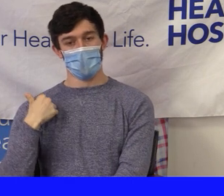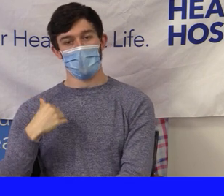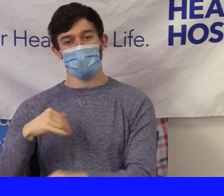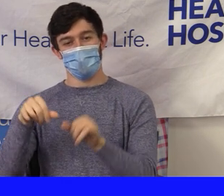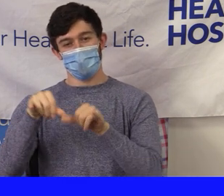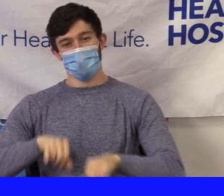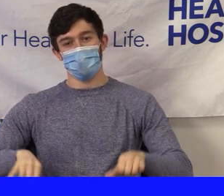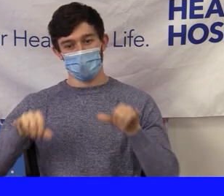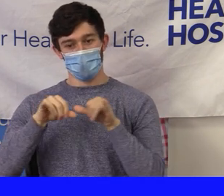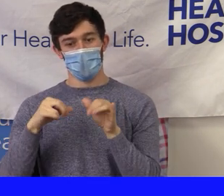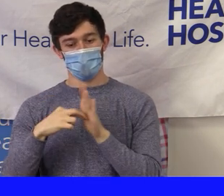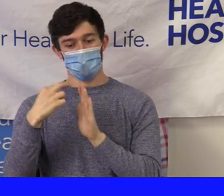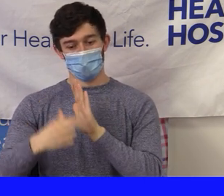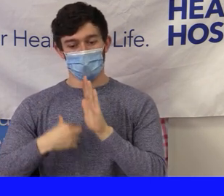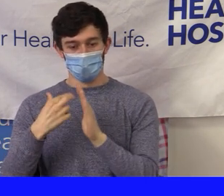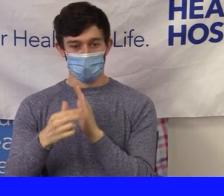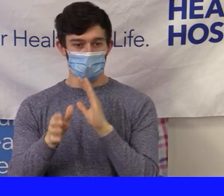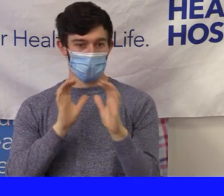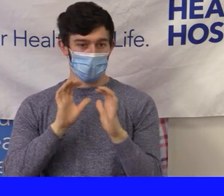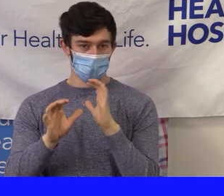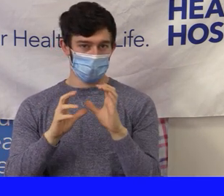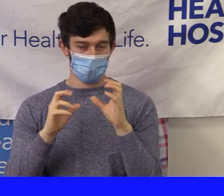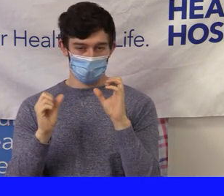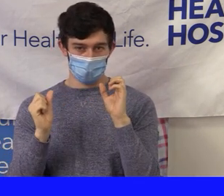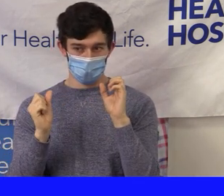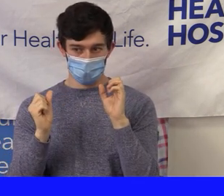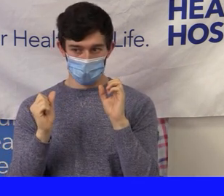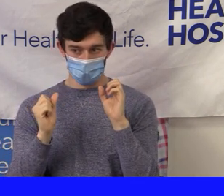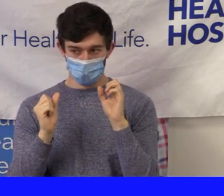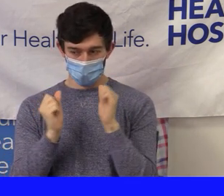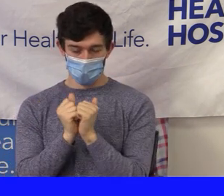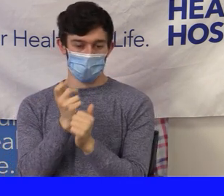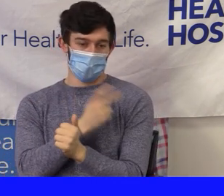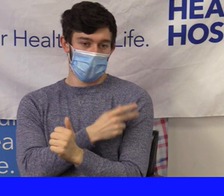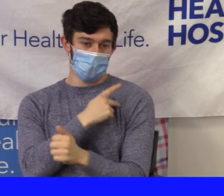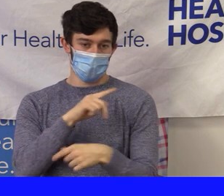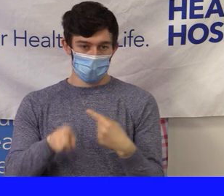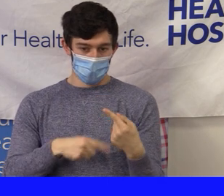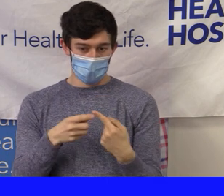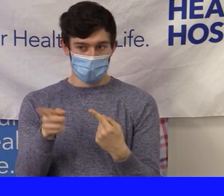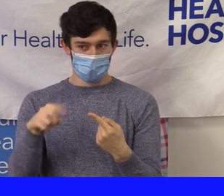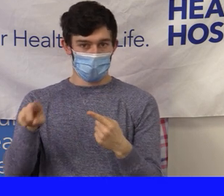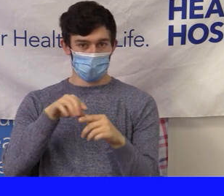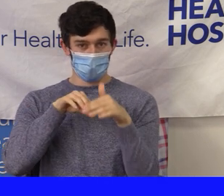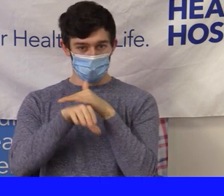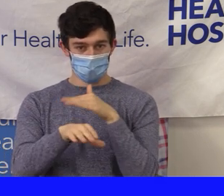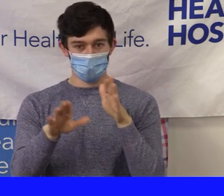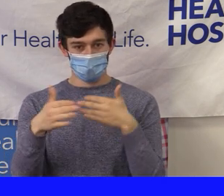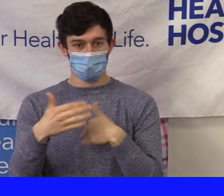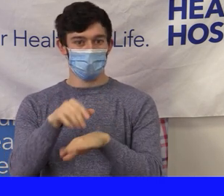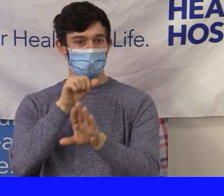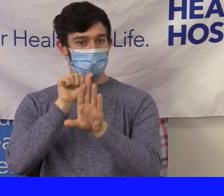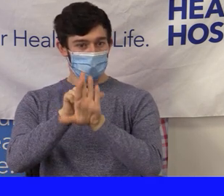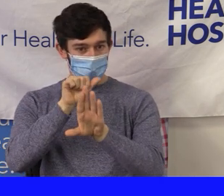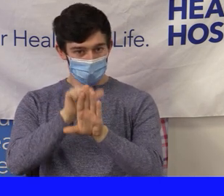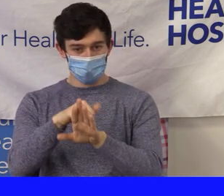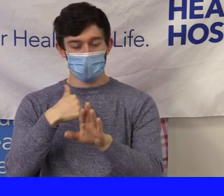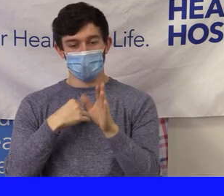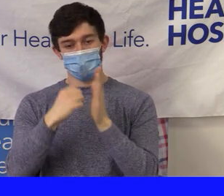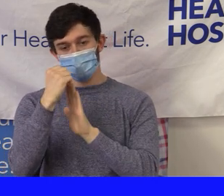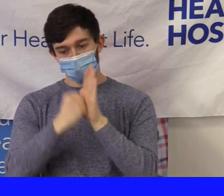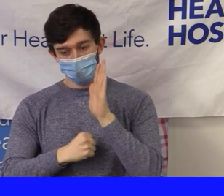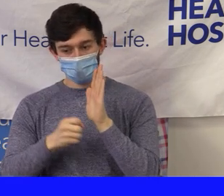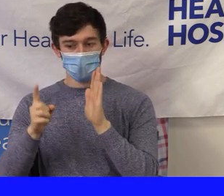consistent role communication with the with the patients as they enter a room, knocking on the door. They have a script.